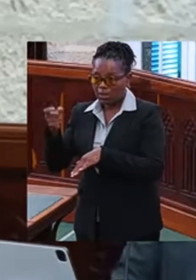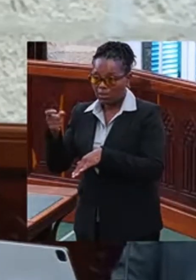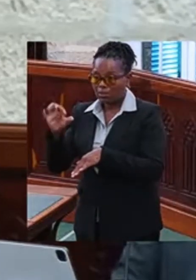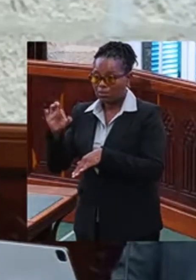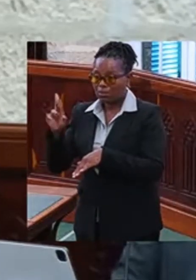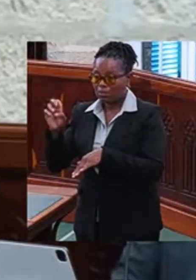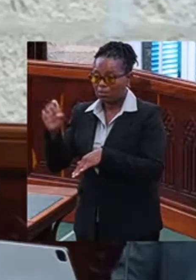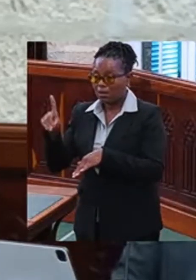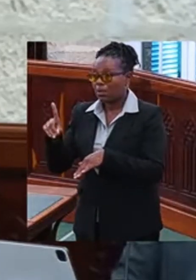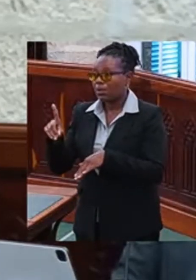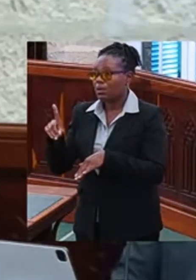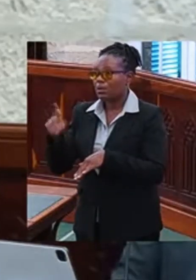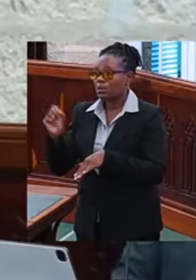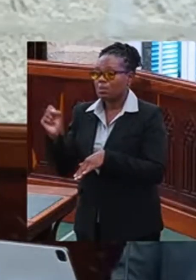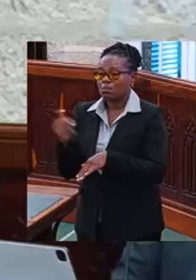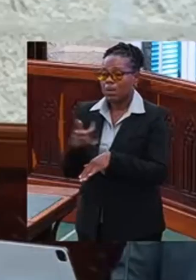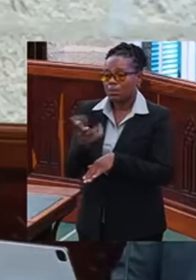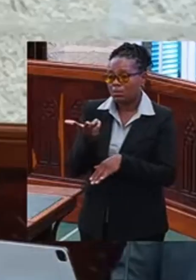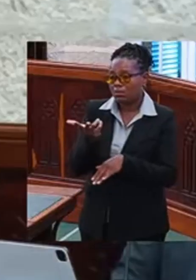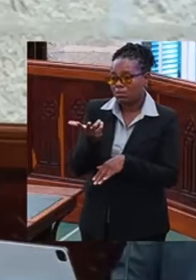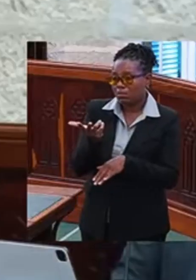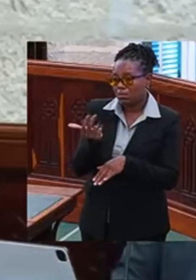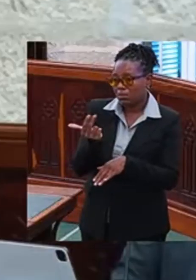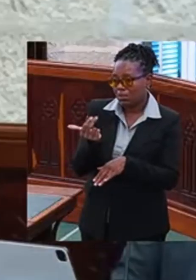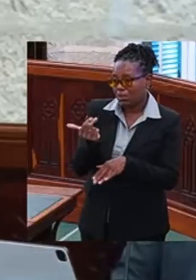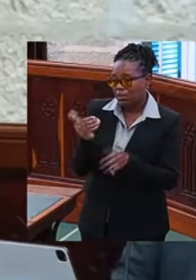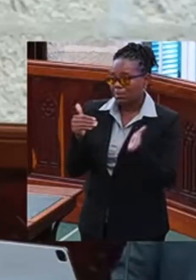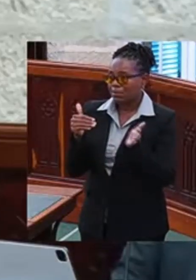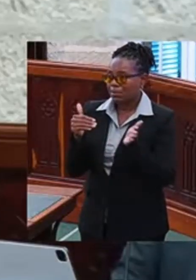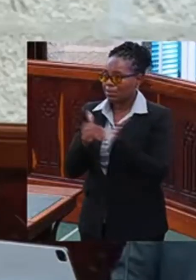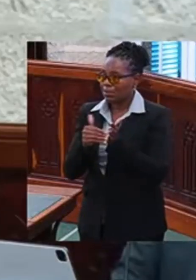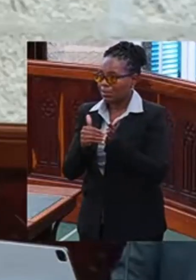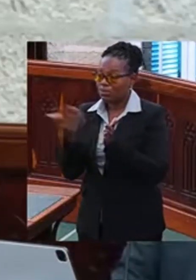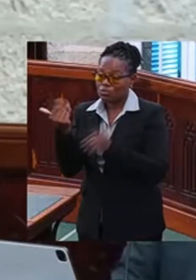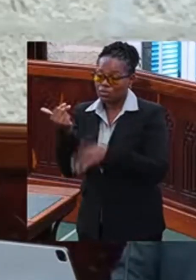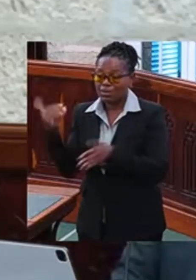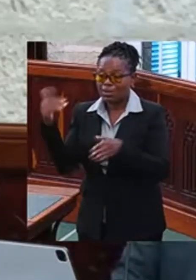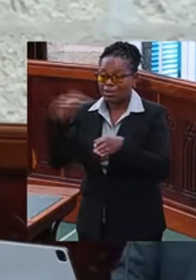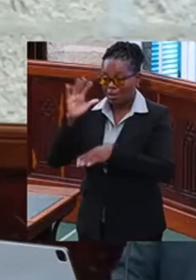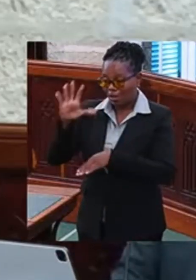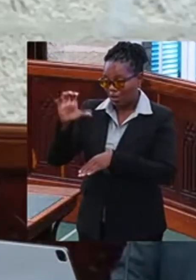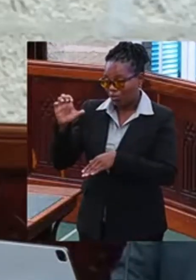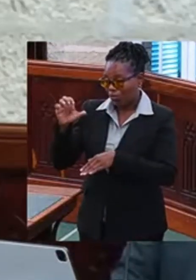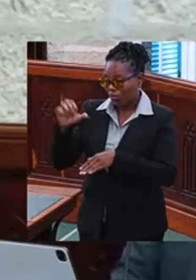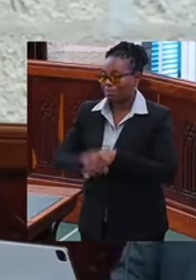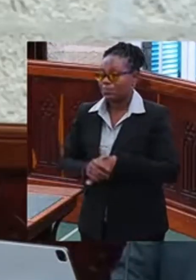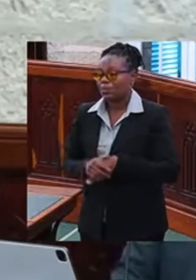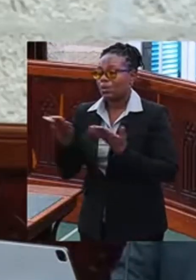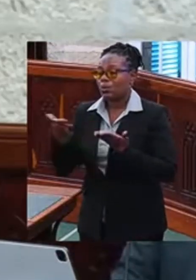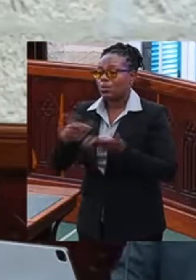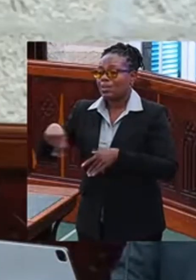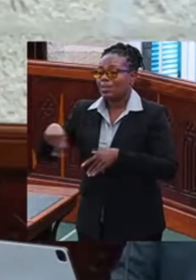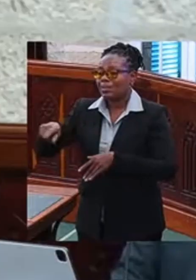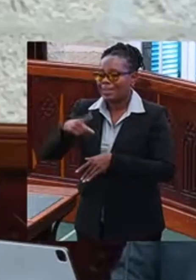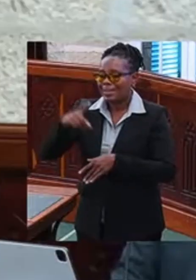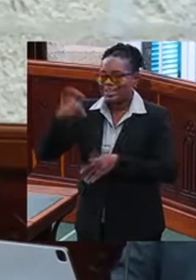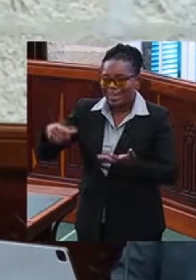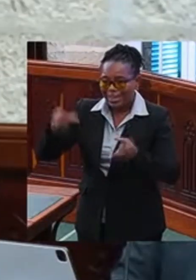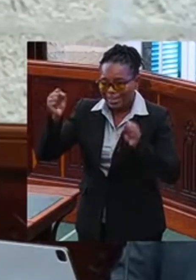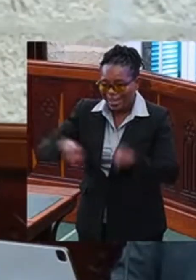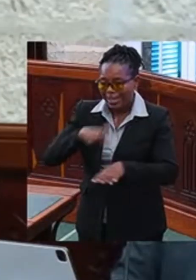years. Measures that earn revenue, for example, increased taxes, might have been stated as